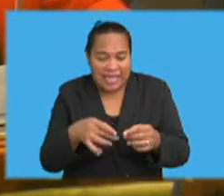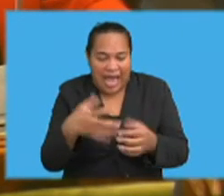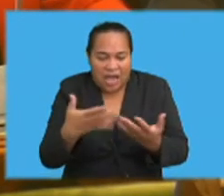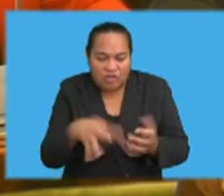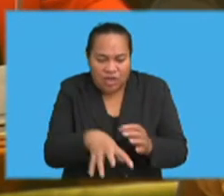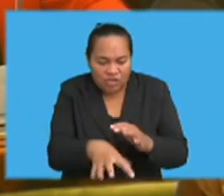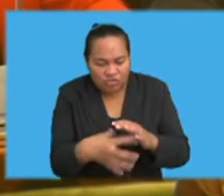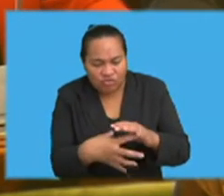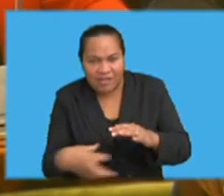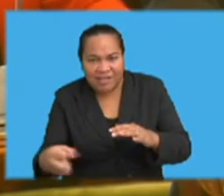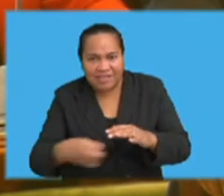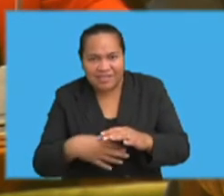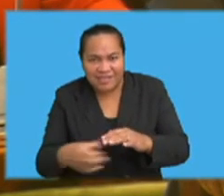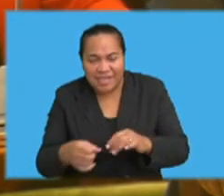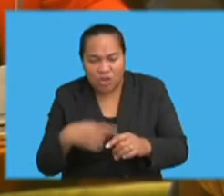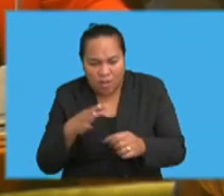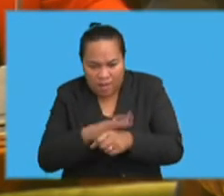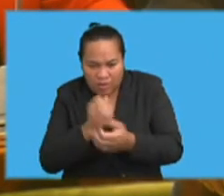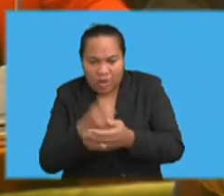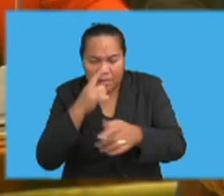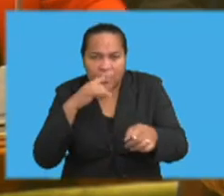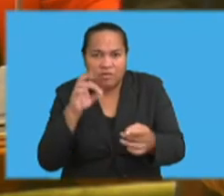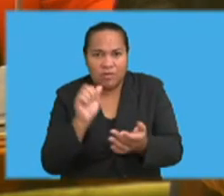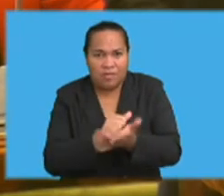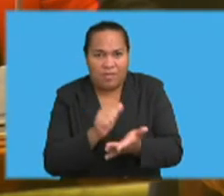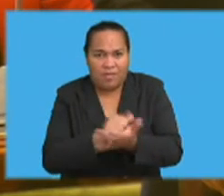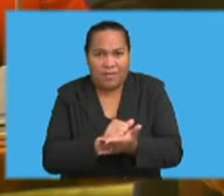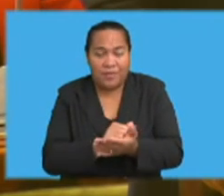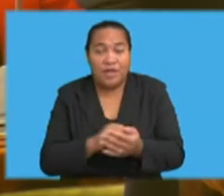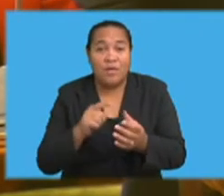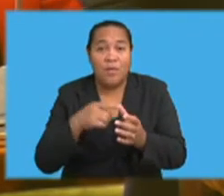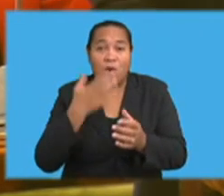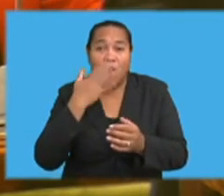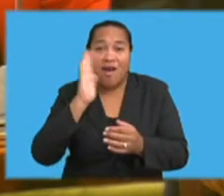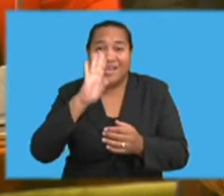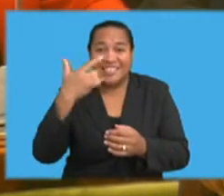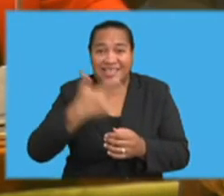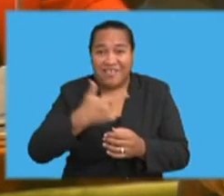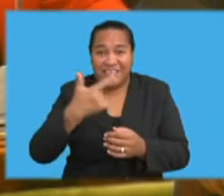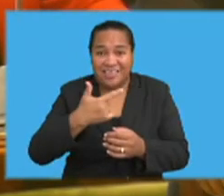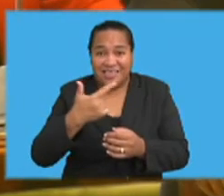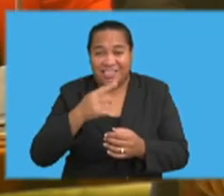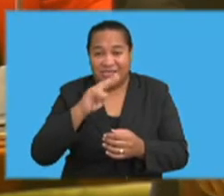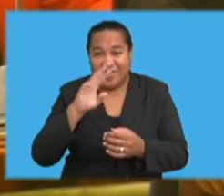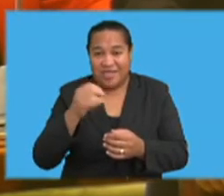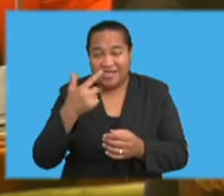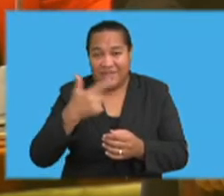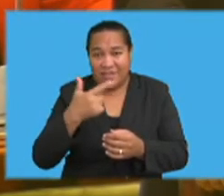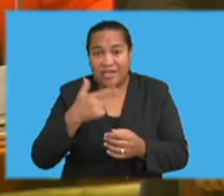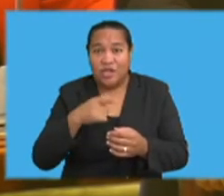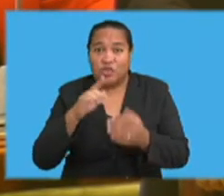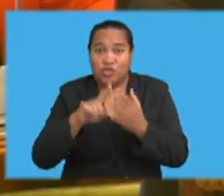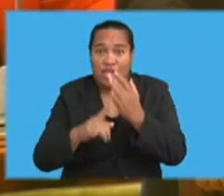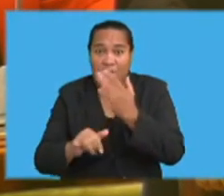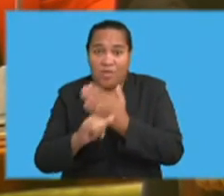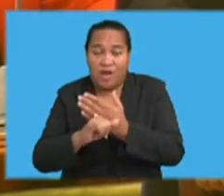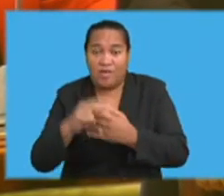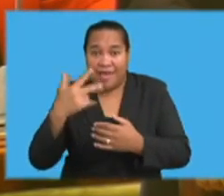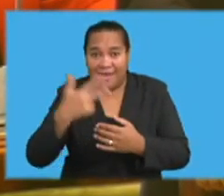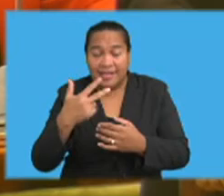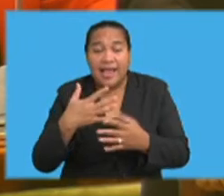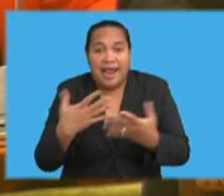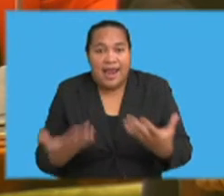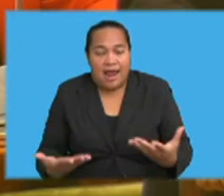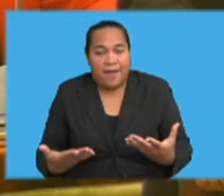mitigate environmental practices. From August 2017, Madam Speaker, to January 2018, a total of